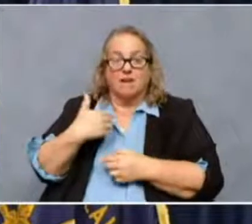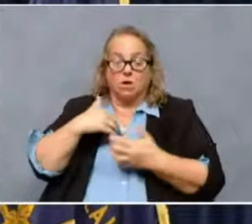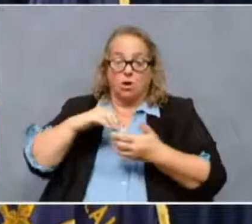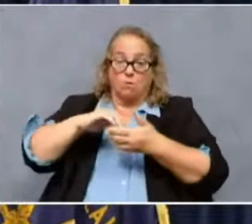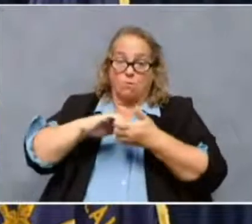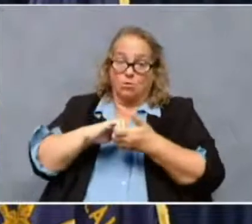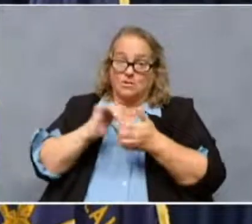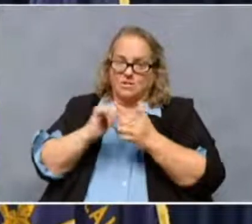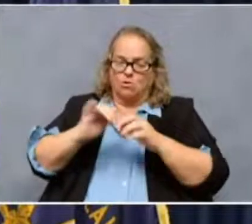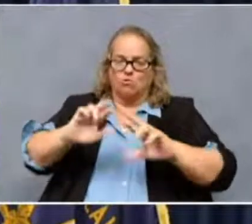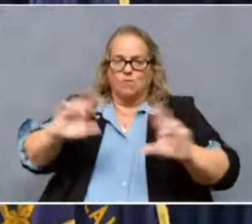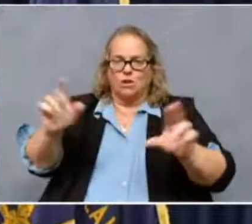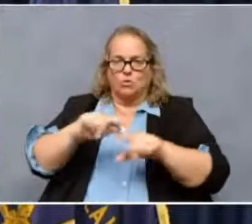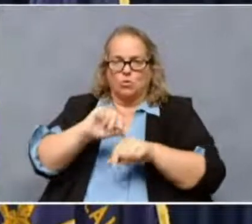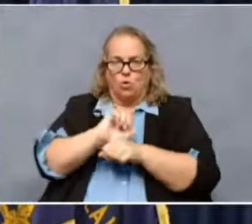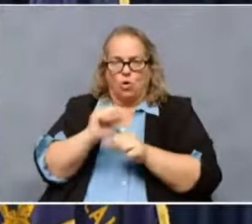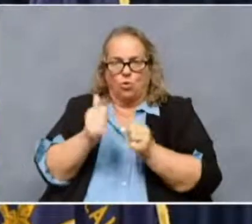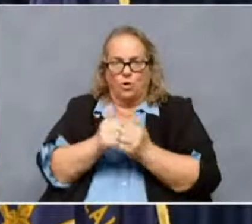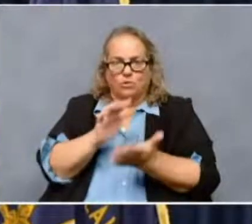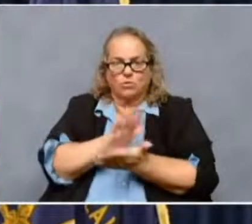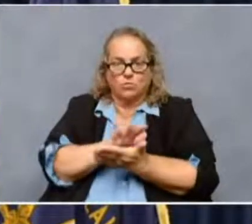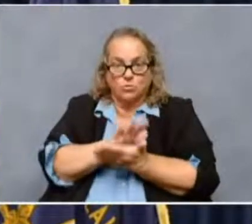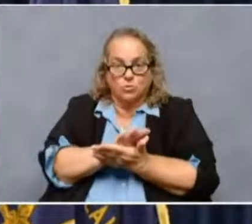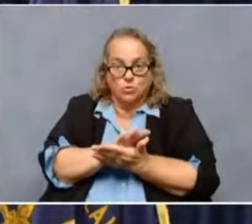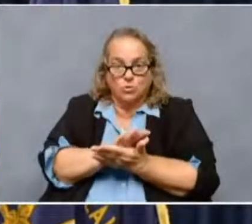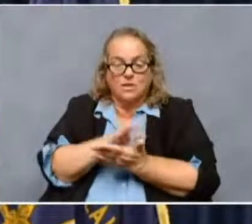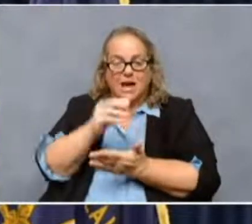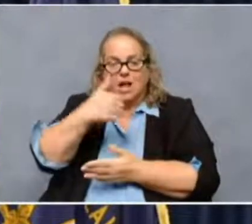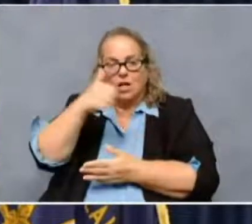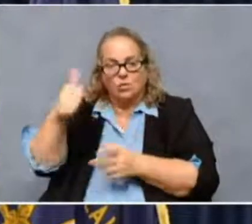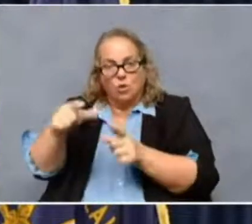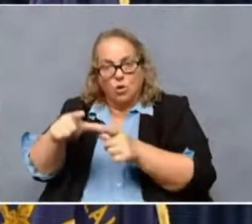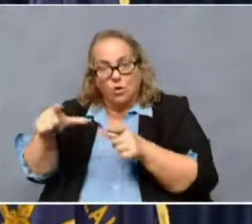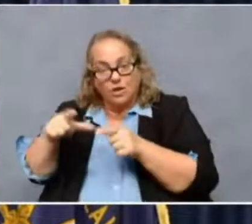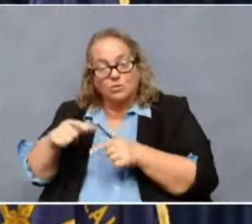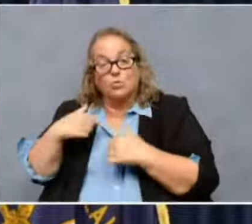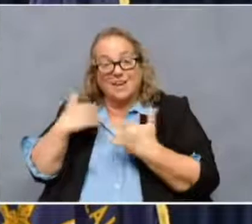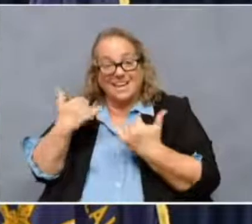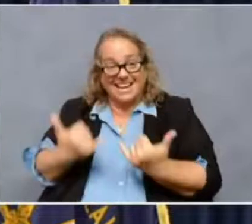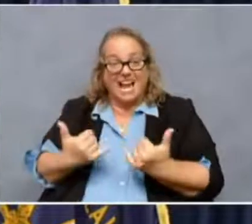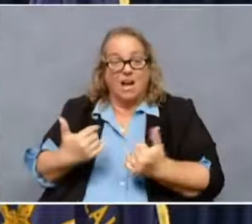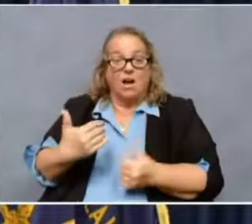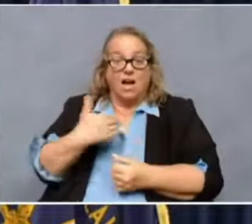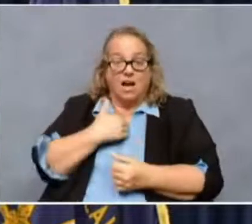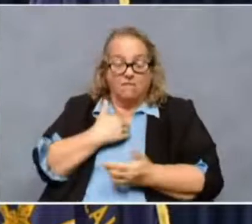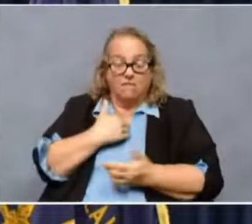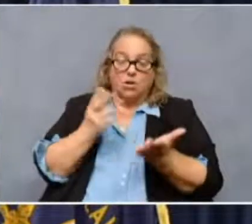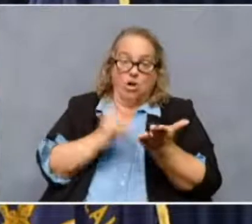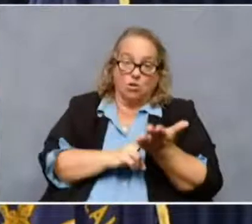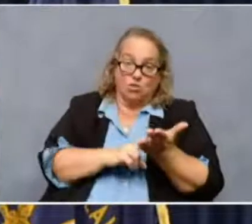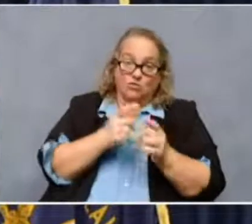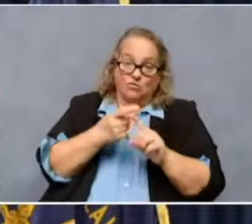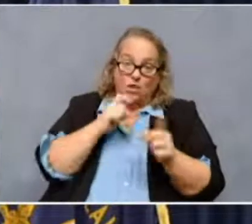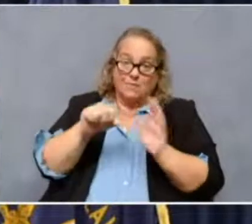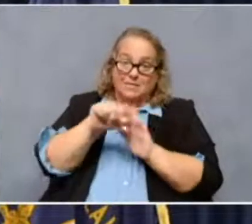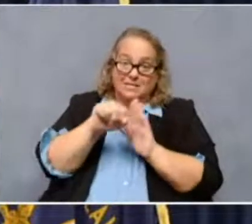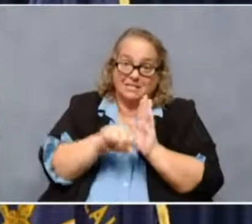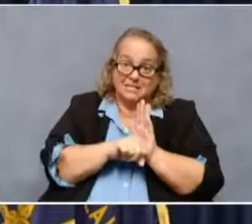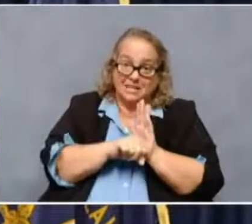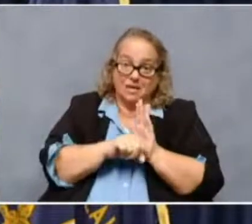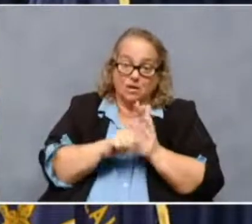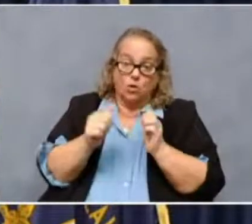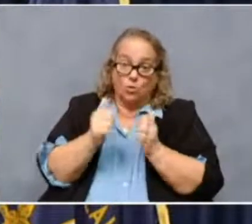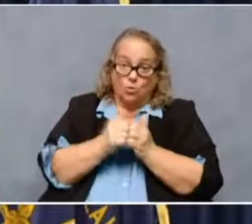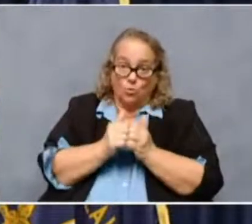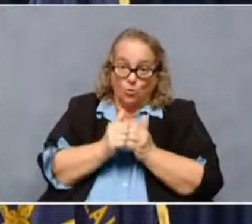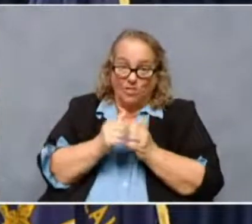to work with schools and other locations. We now have contracts from the state with entities where